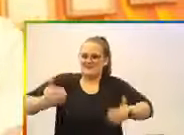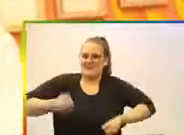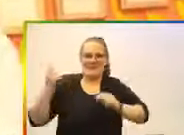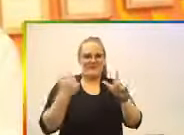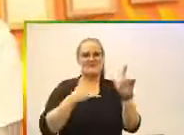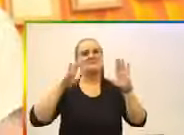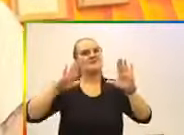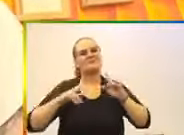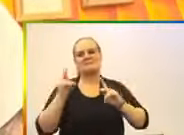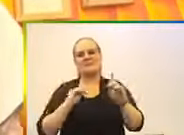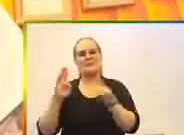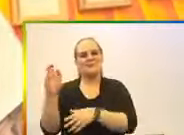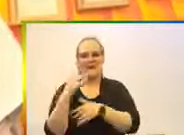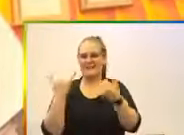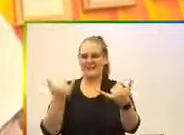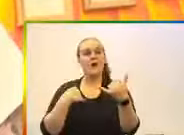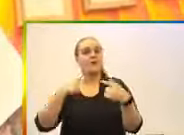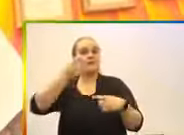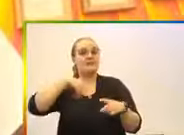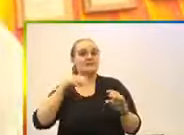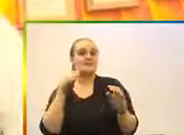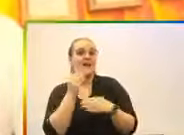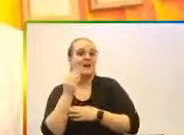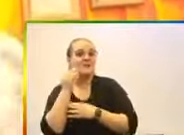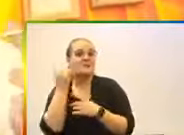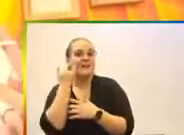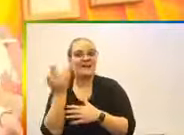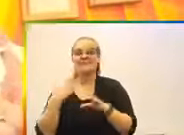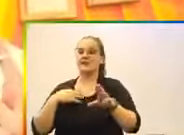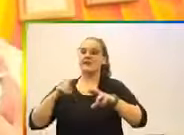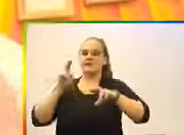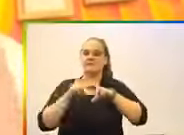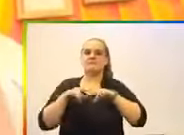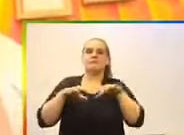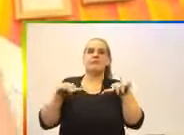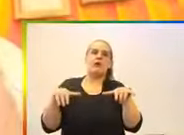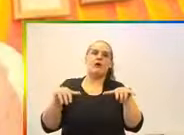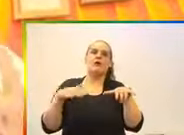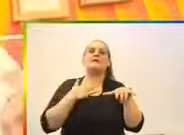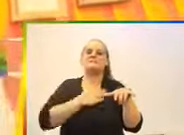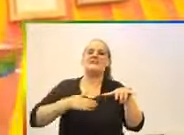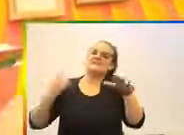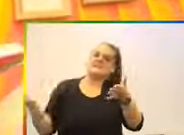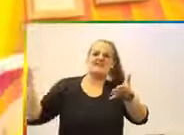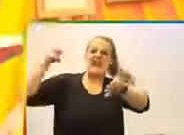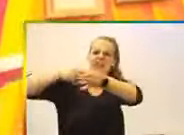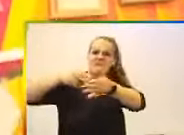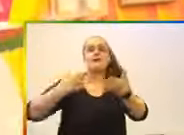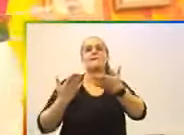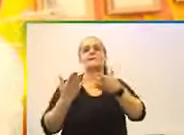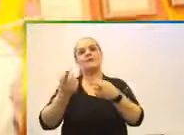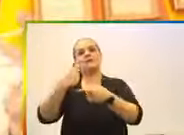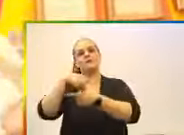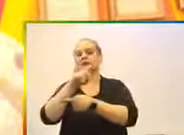at home, if you're sitting on your couch, get on up. You might not have to mask. I'm going to, because that's